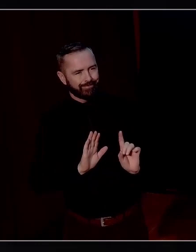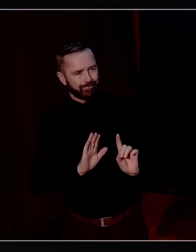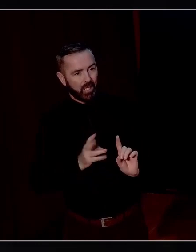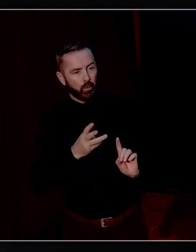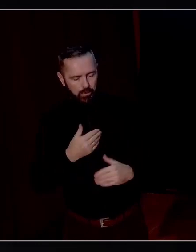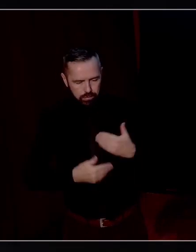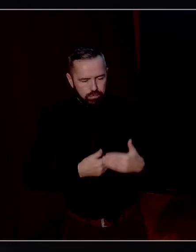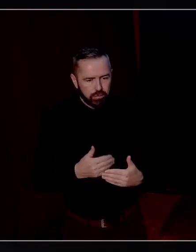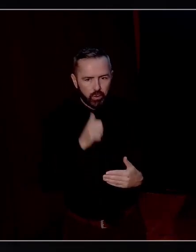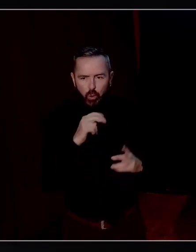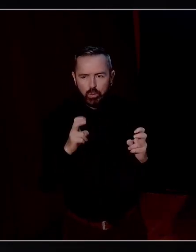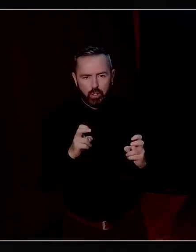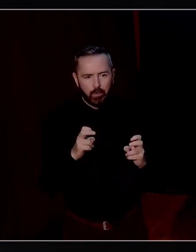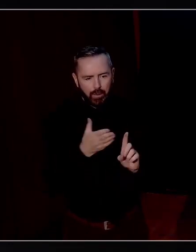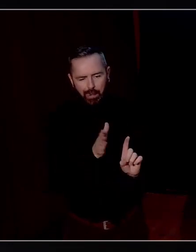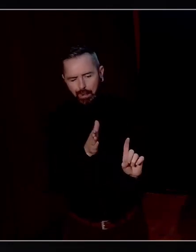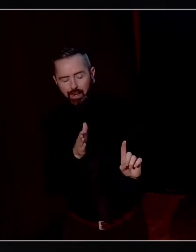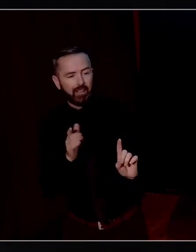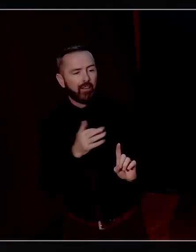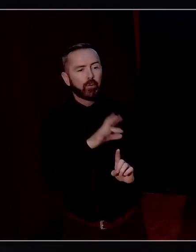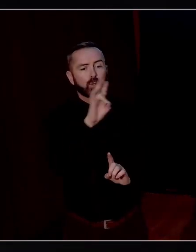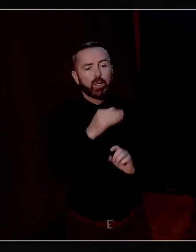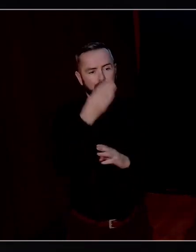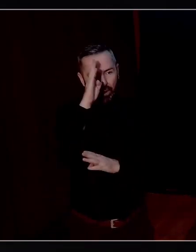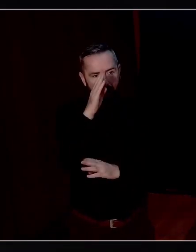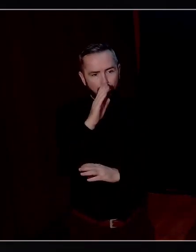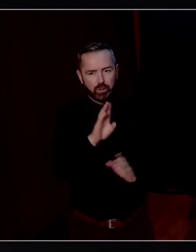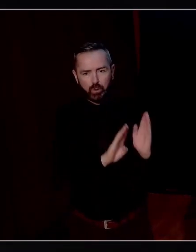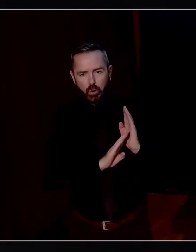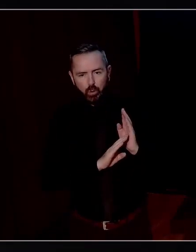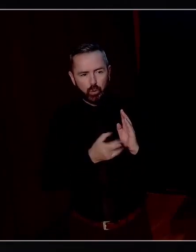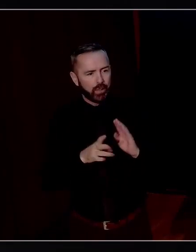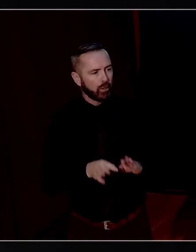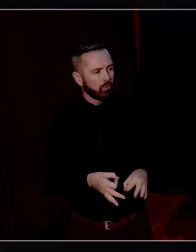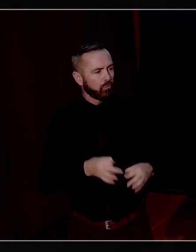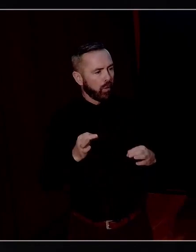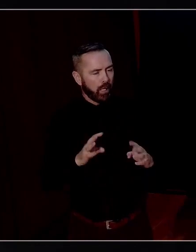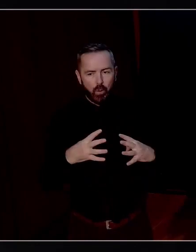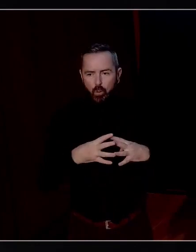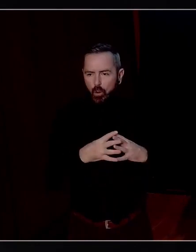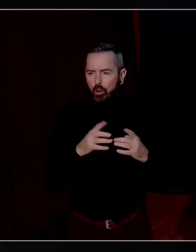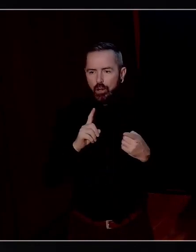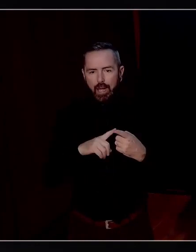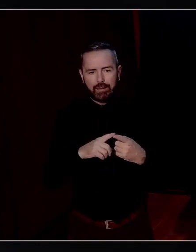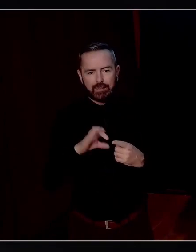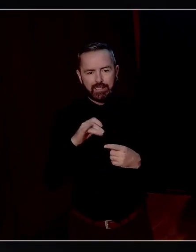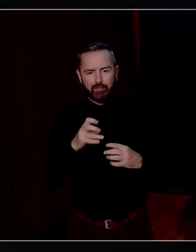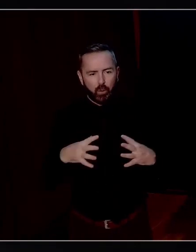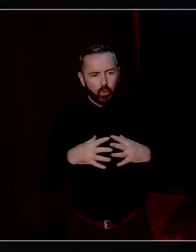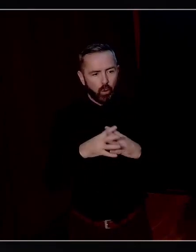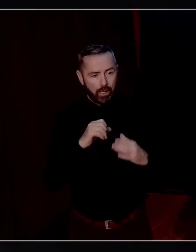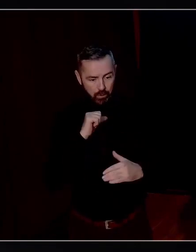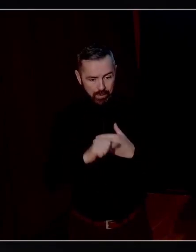off bounds, from the question of Irish soldiers in the Great War at the outset through to the Civil War and to